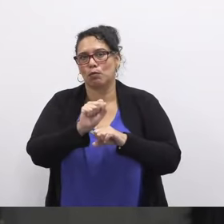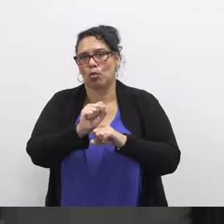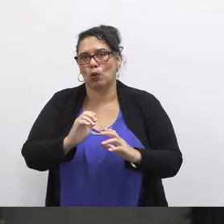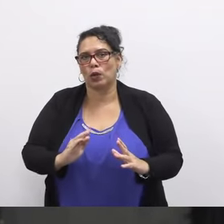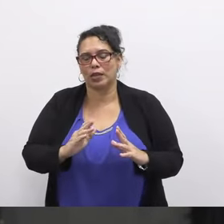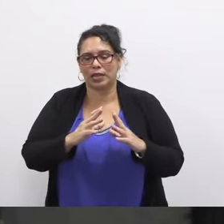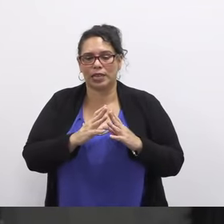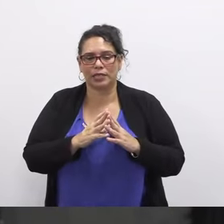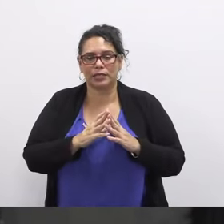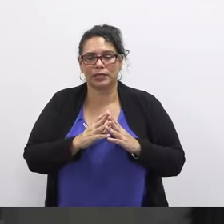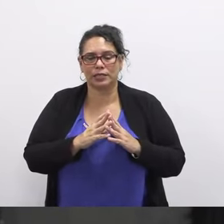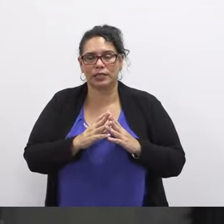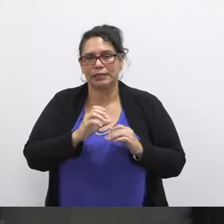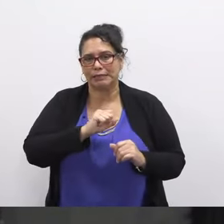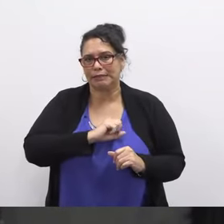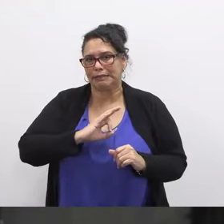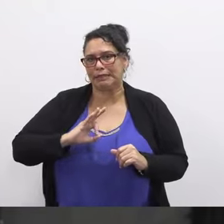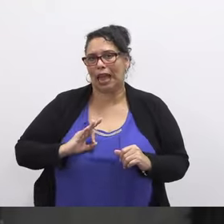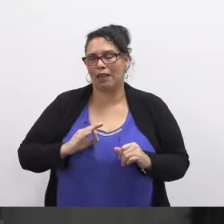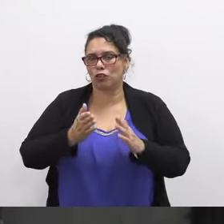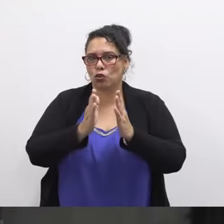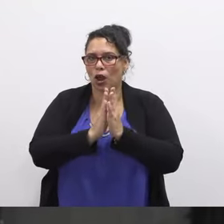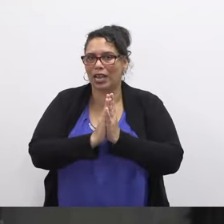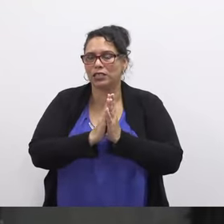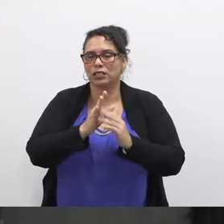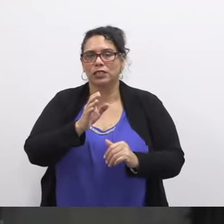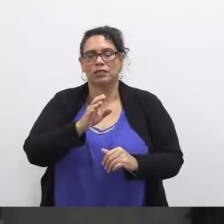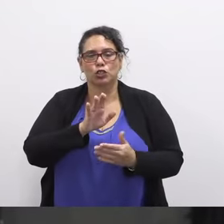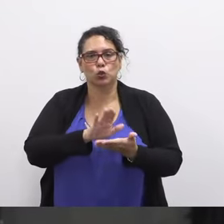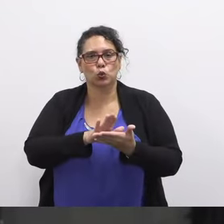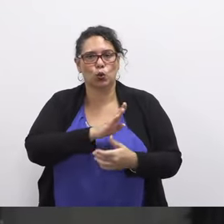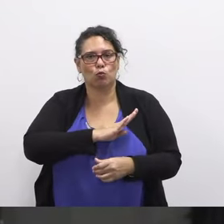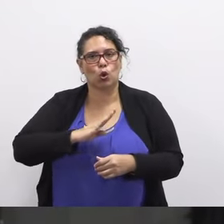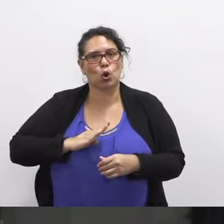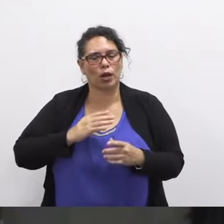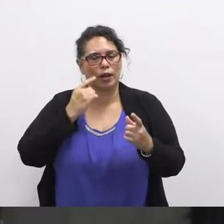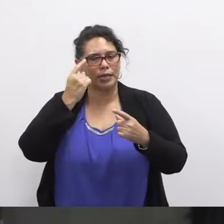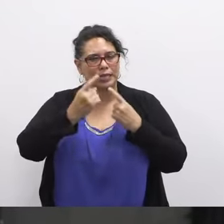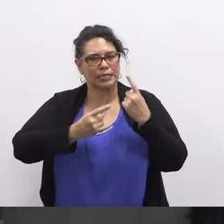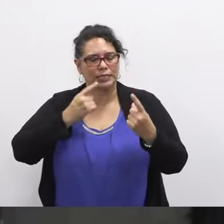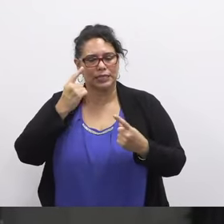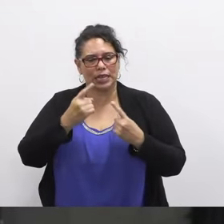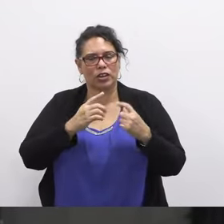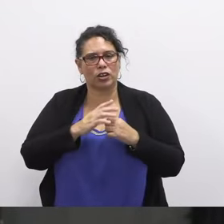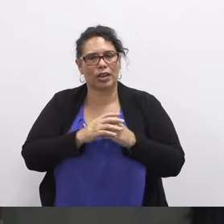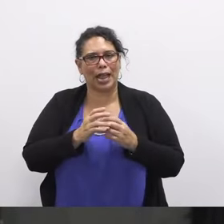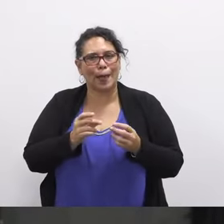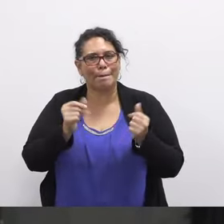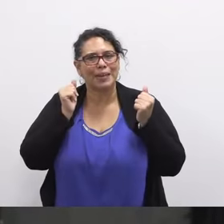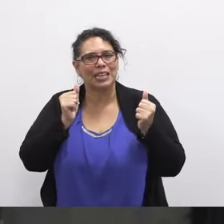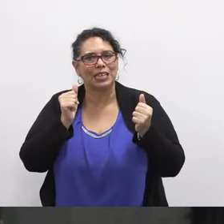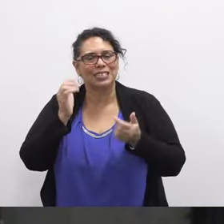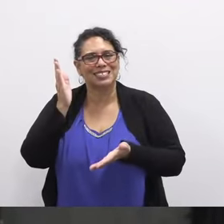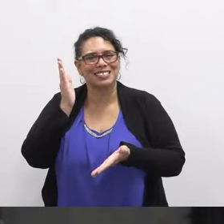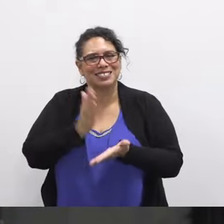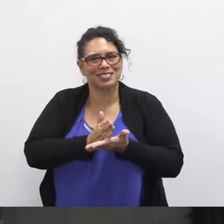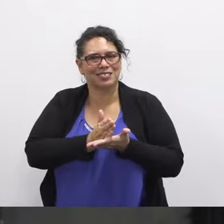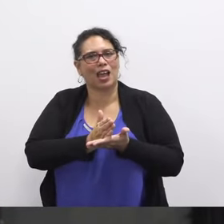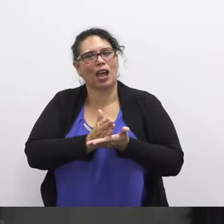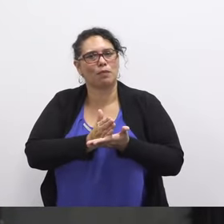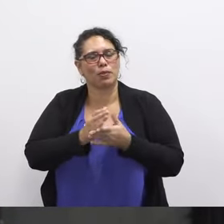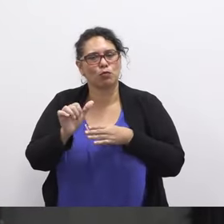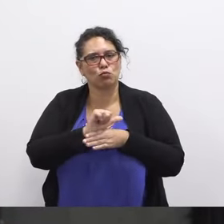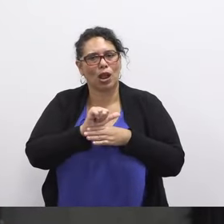IAS staff request for the school boards to consider immediately stopping the practice